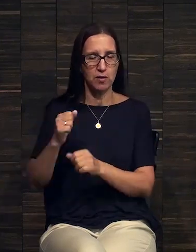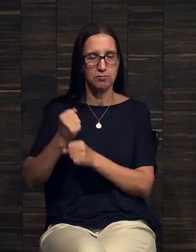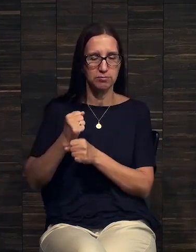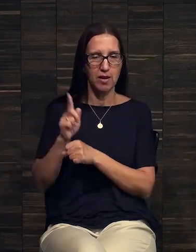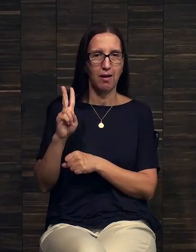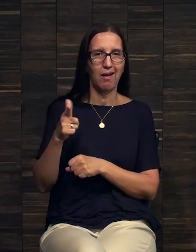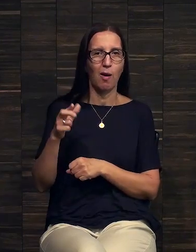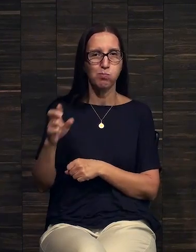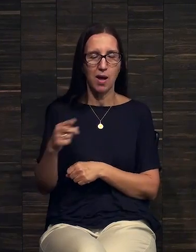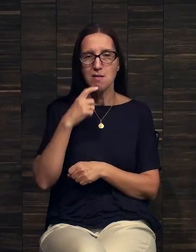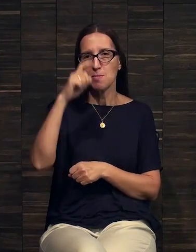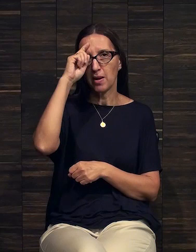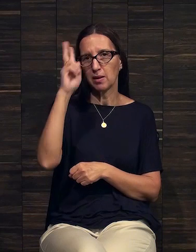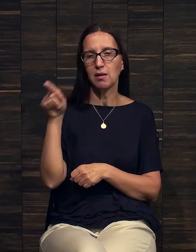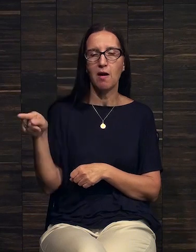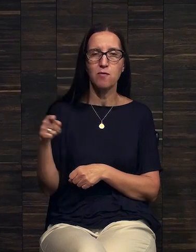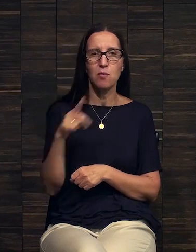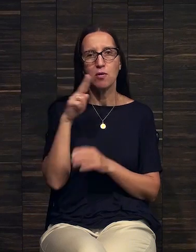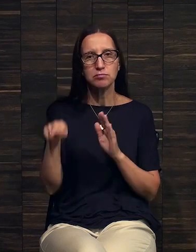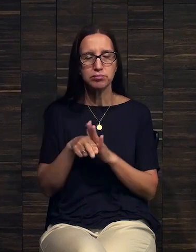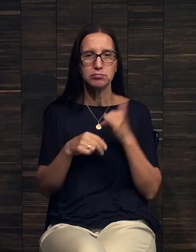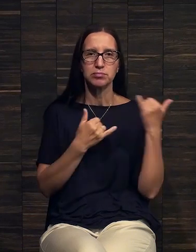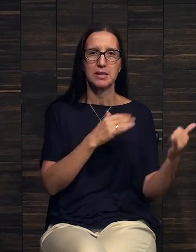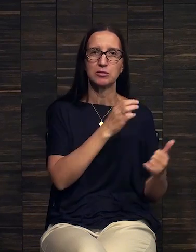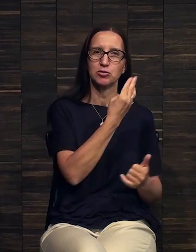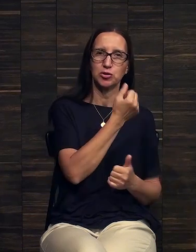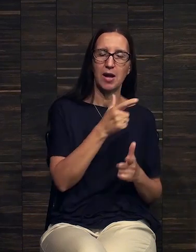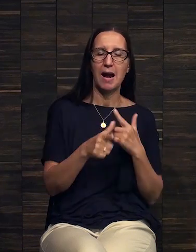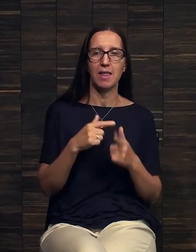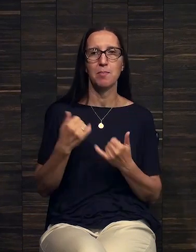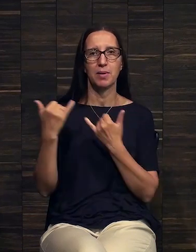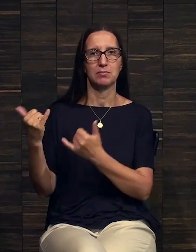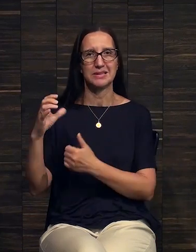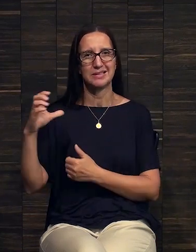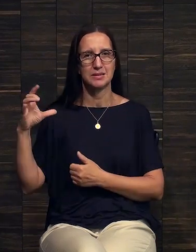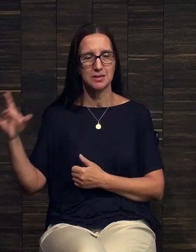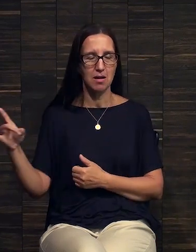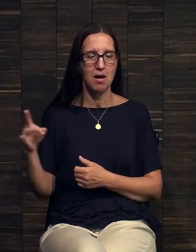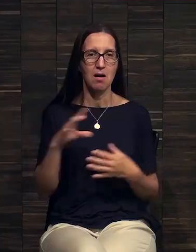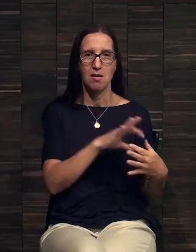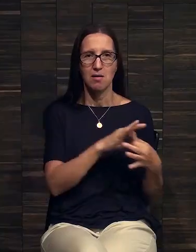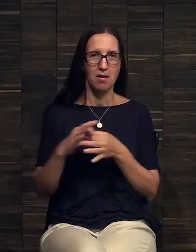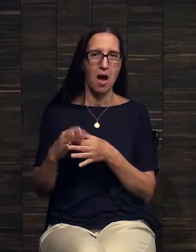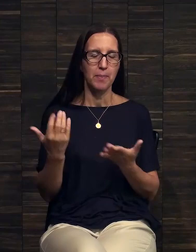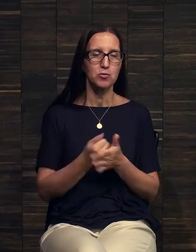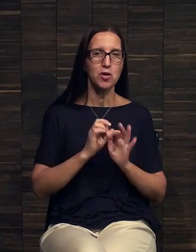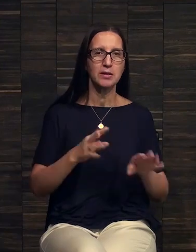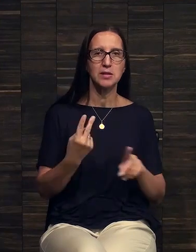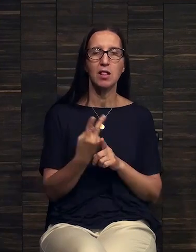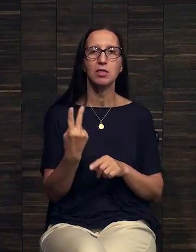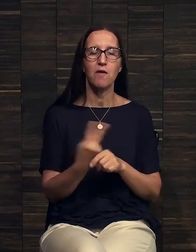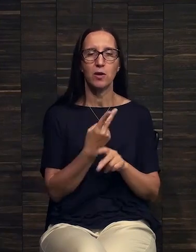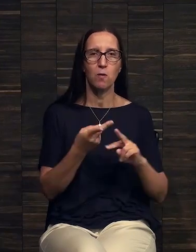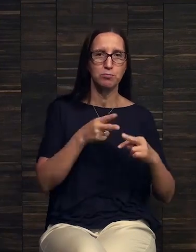he serves for KGB. B, and it is not clear for whom he is working for, either US or USSR.